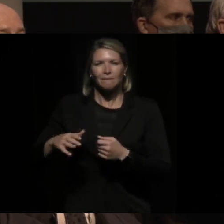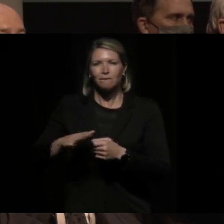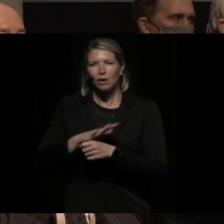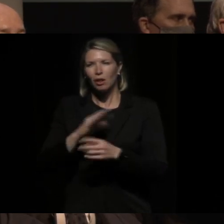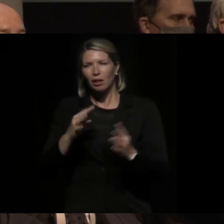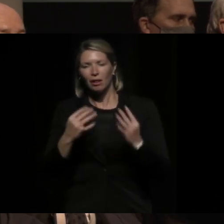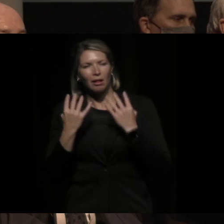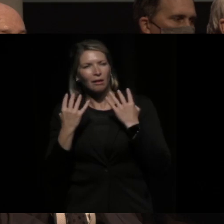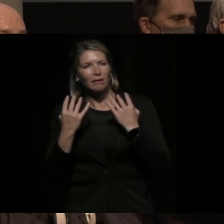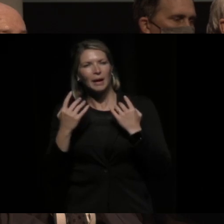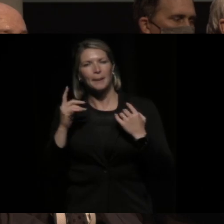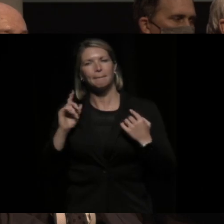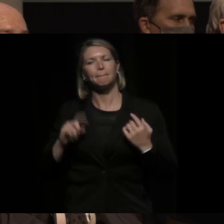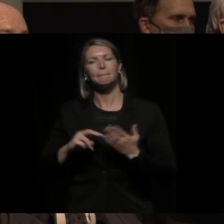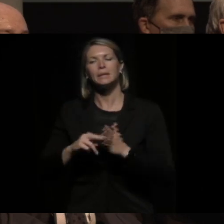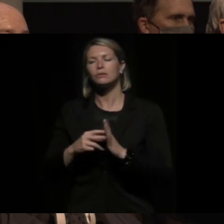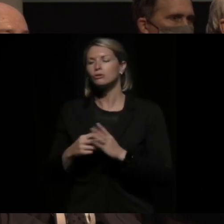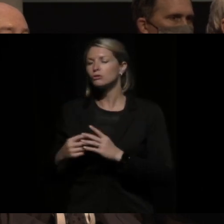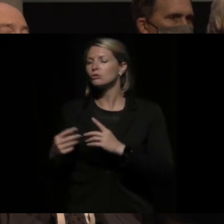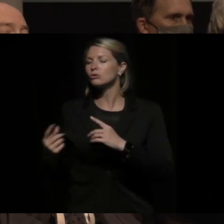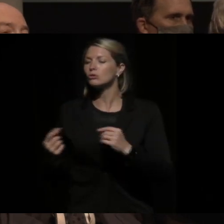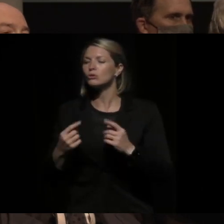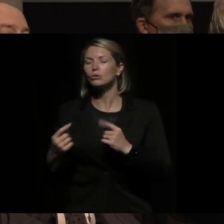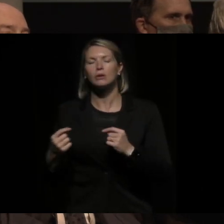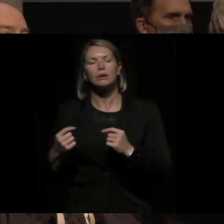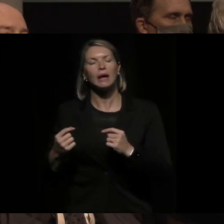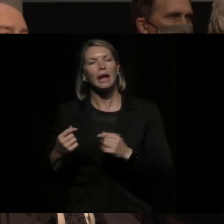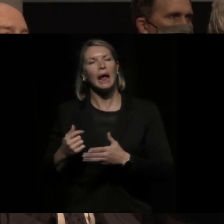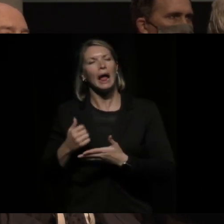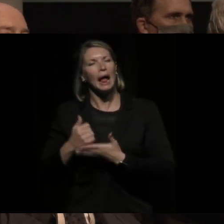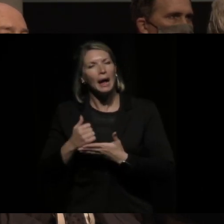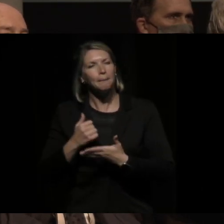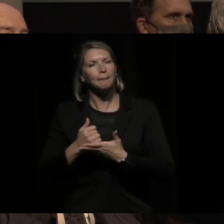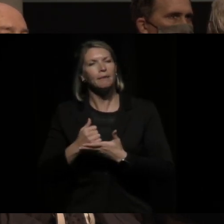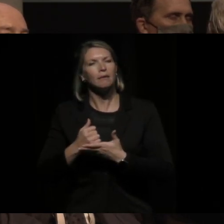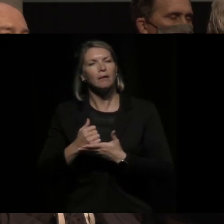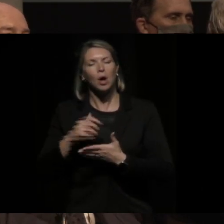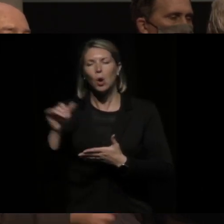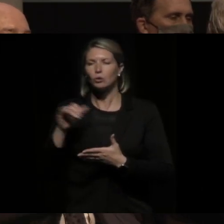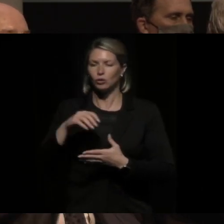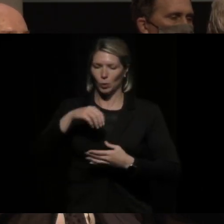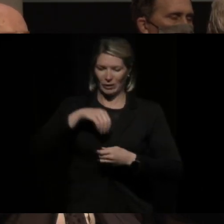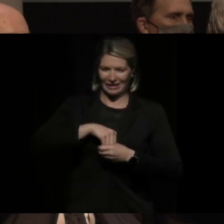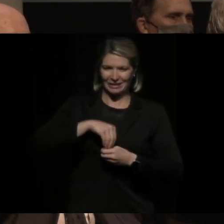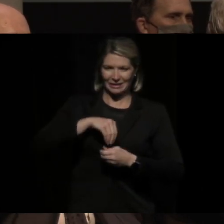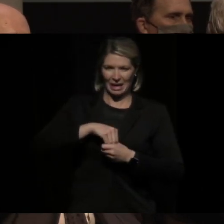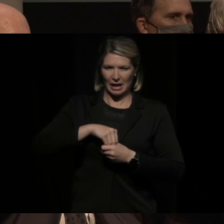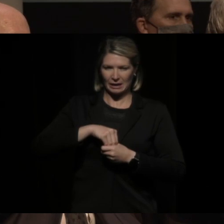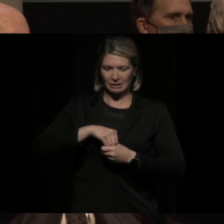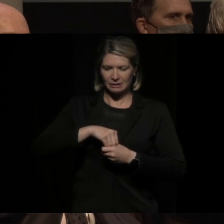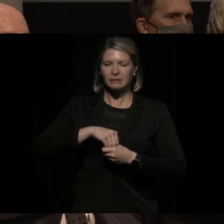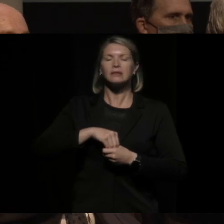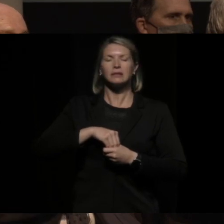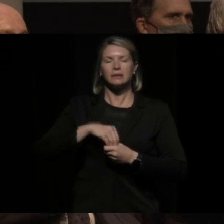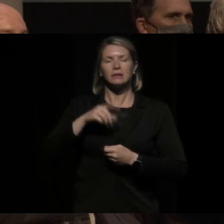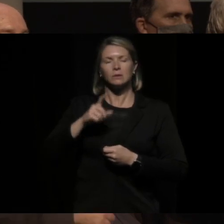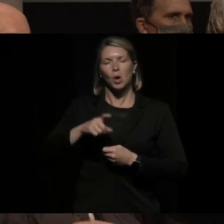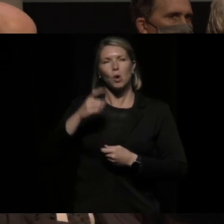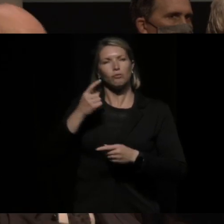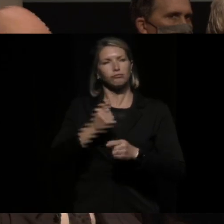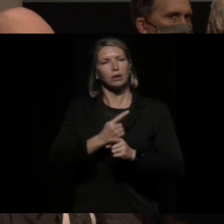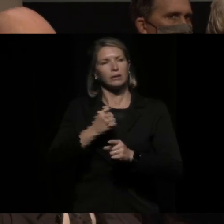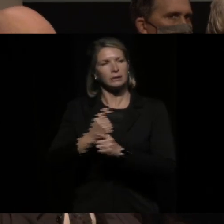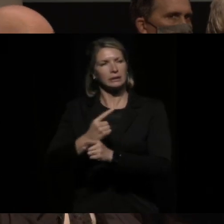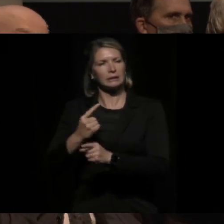last. True leaders know that the right sense of self-worth comes from playing the game right. And if you'll